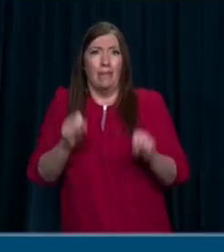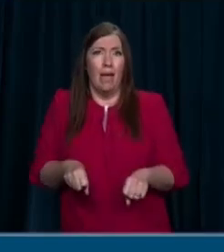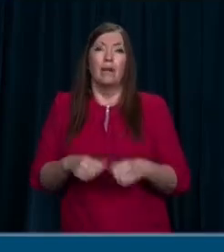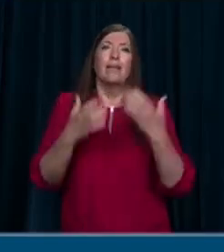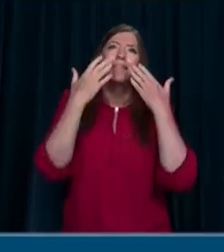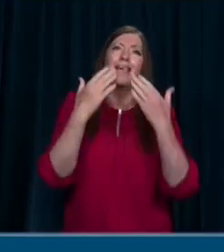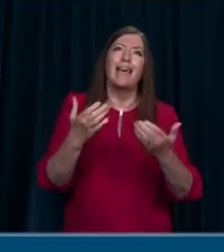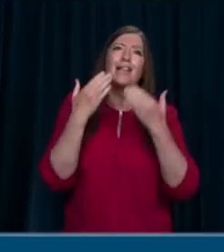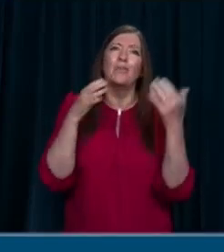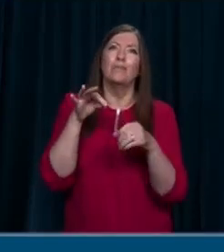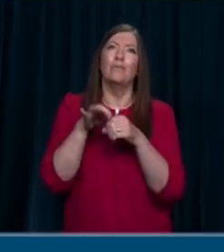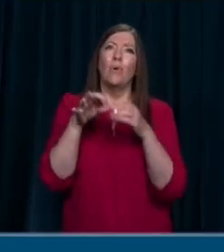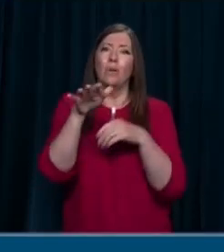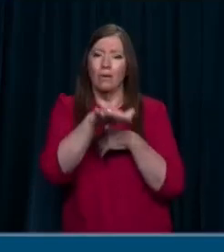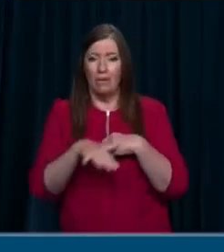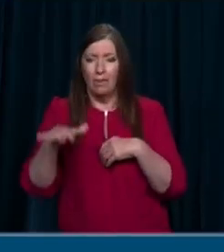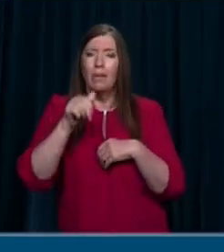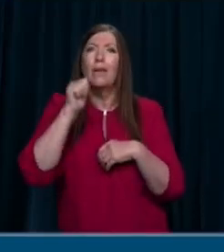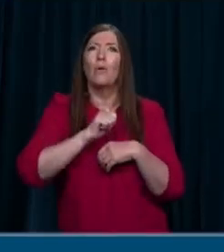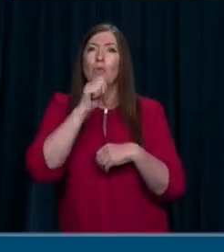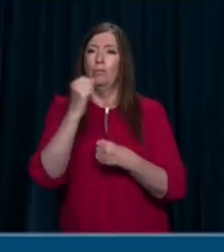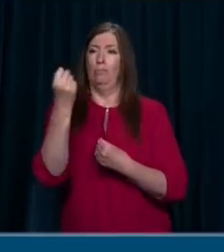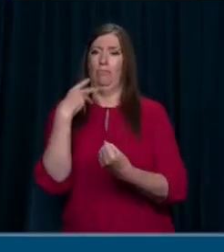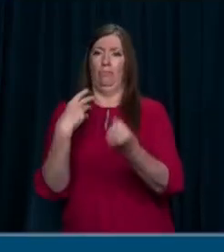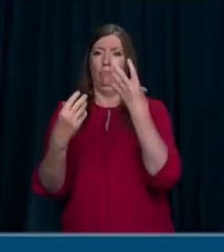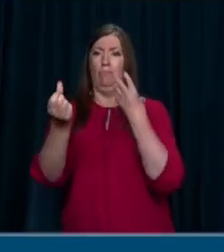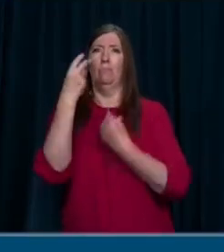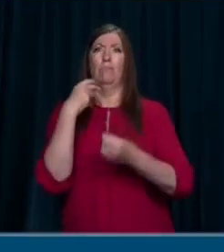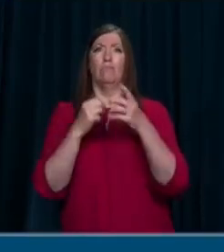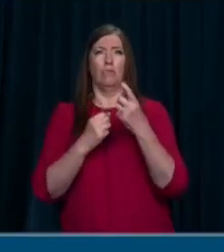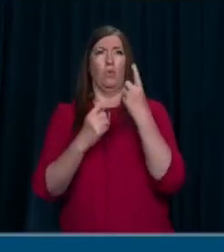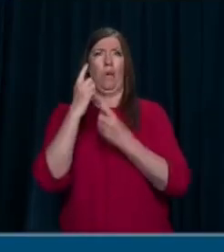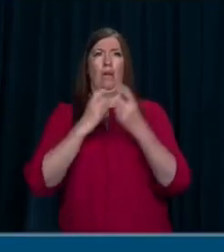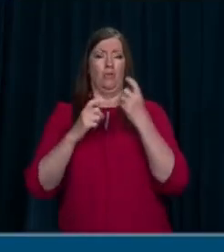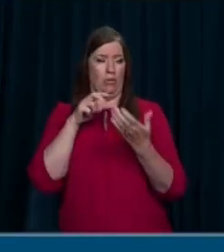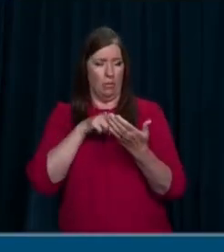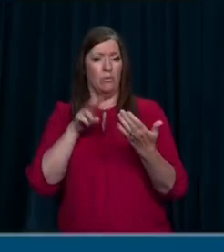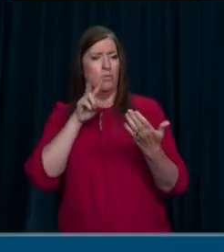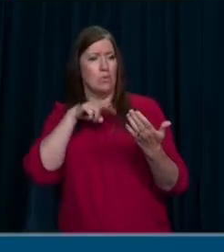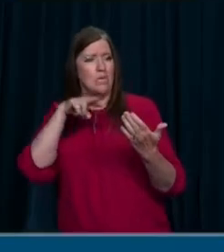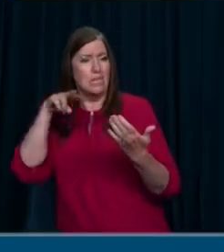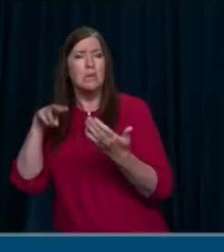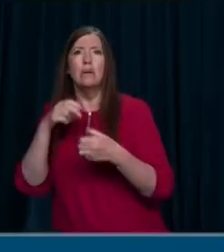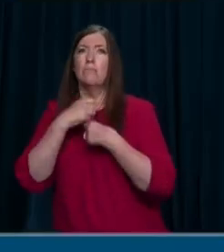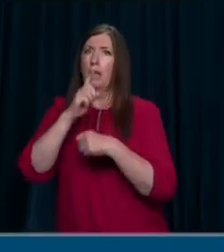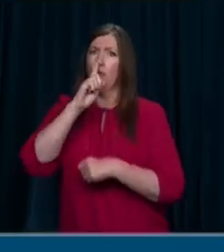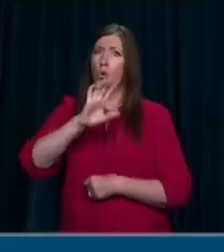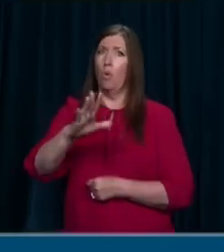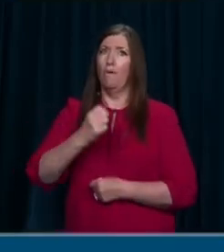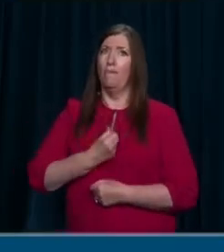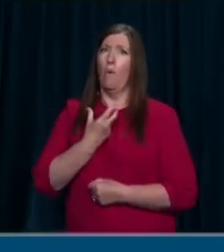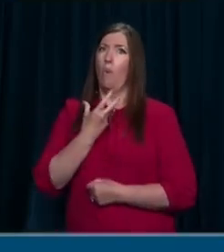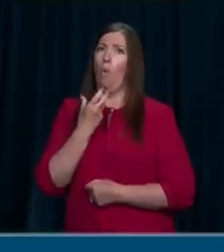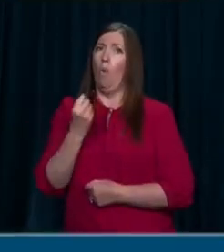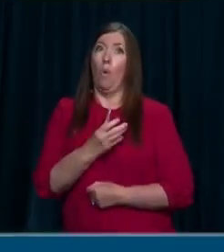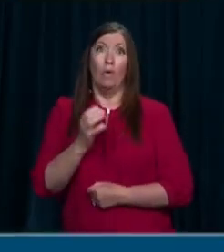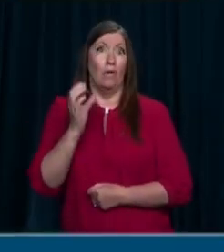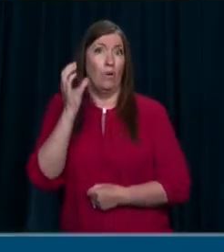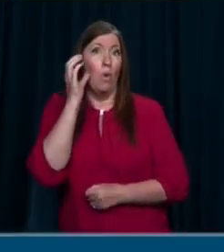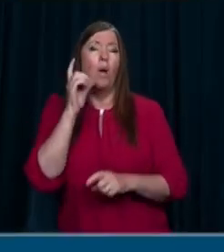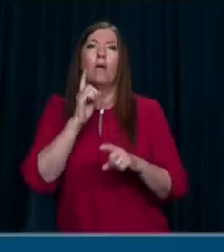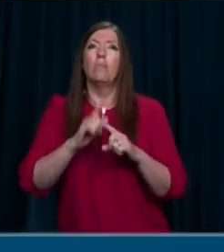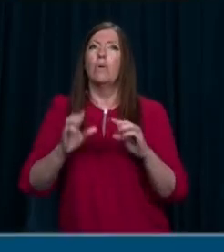across Arizona who've submitted questions for this debate. We've reviewed all of them to make sure every voice is heard. However, no candidates have been given